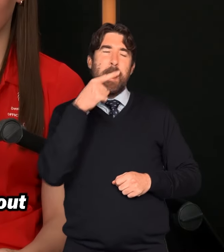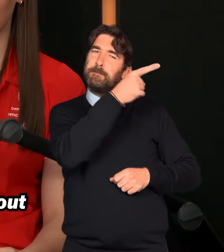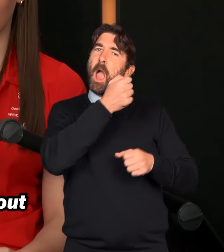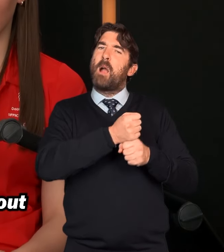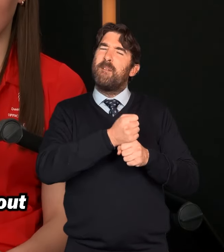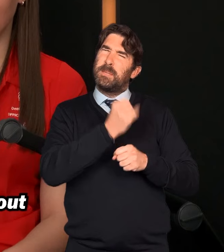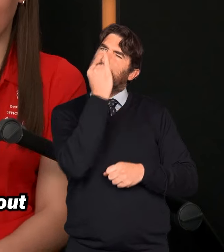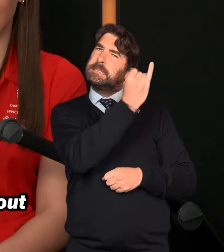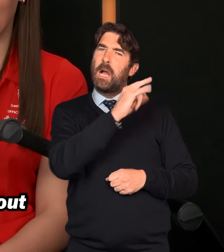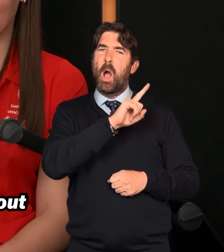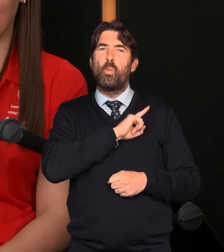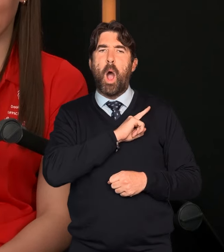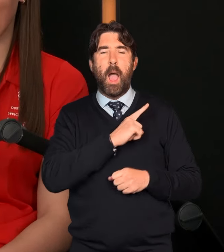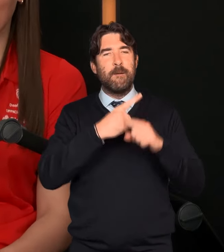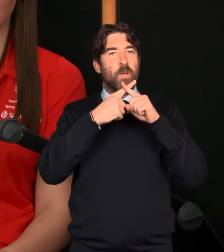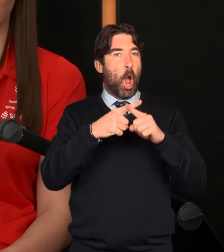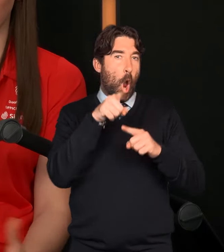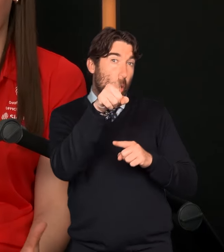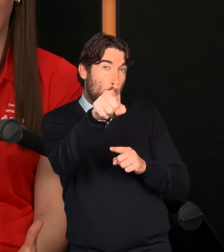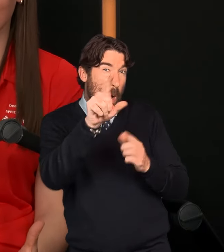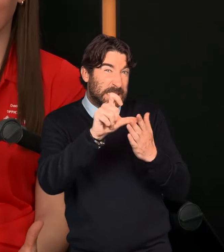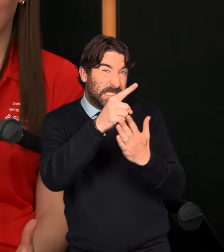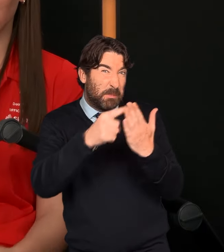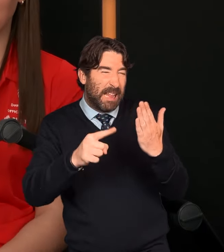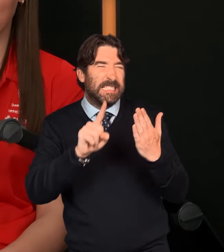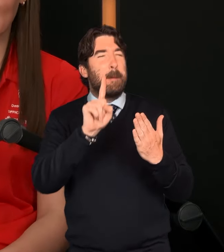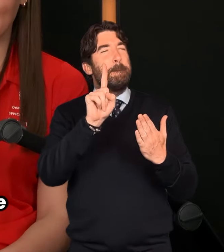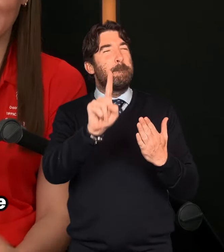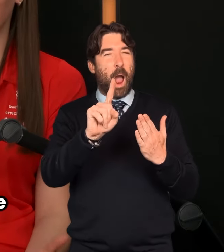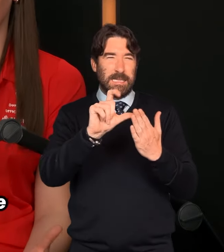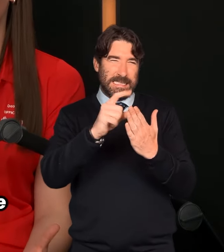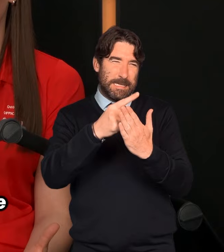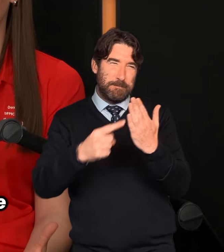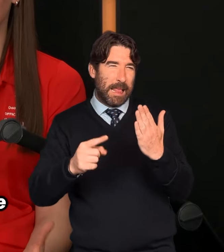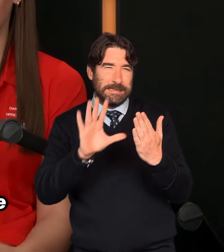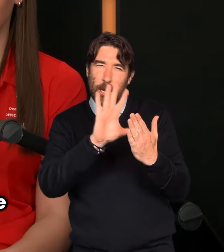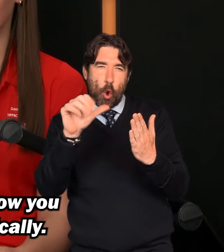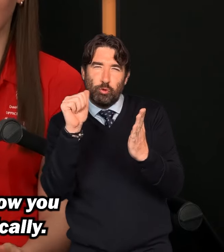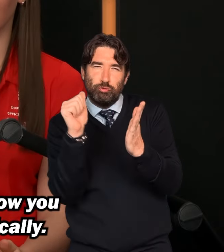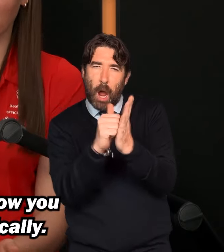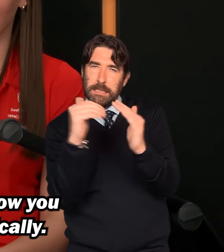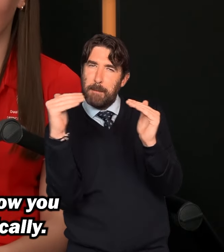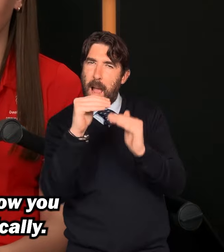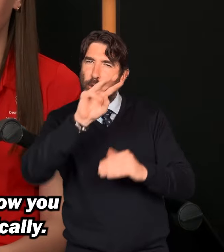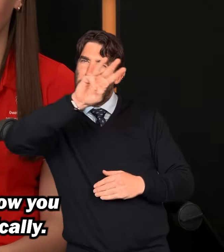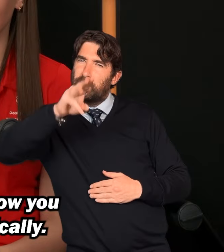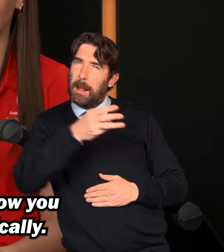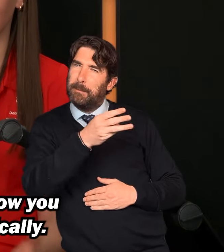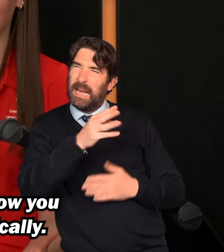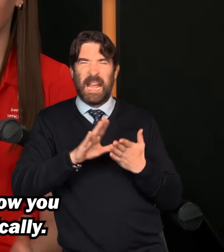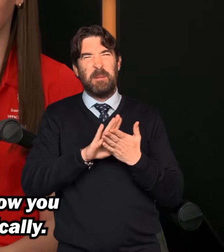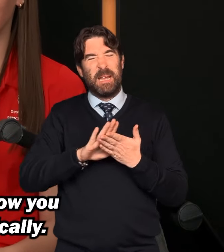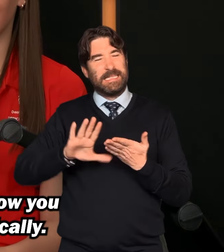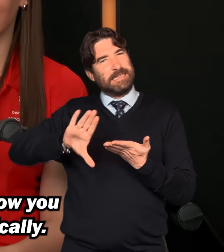out the disability and say, actually, your disability isn't like everyone else in the Paralympics, so no, we're not going to allow you